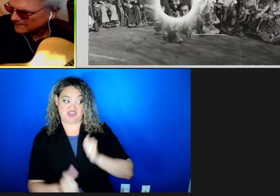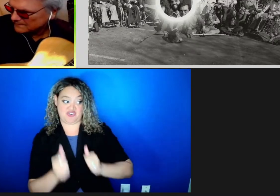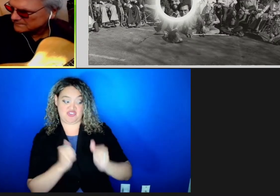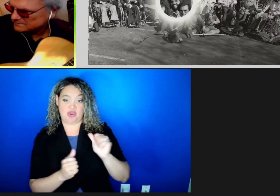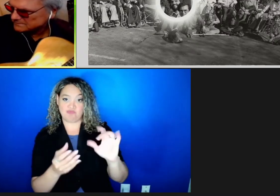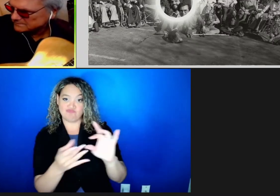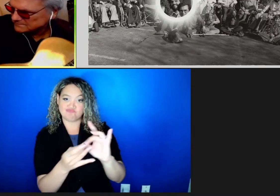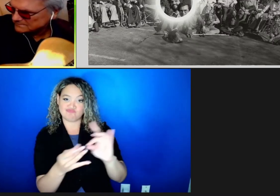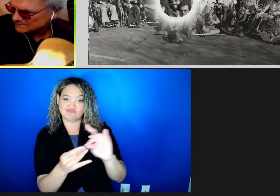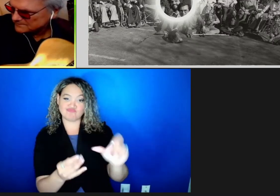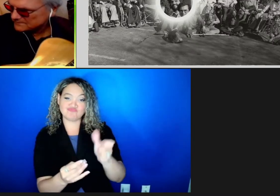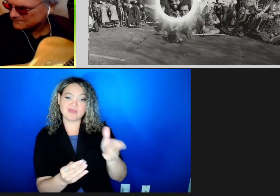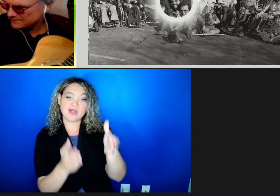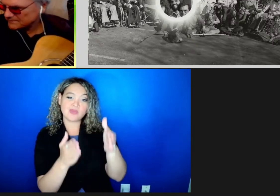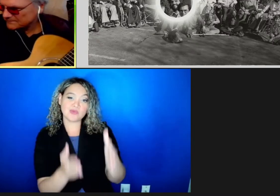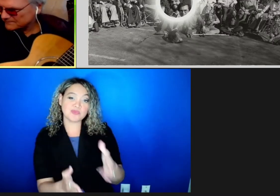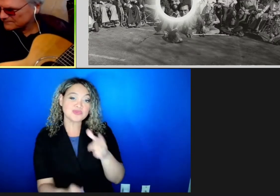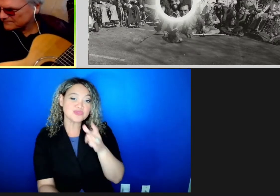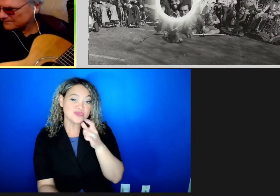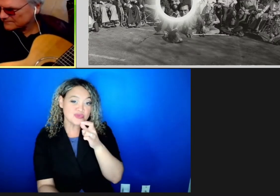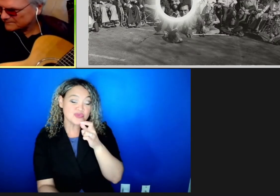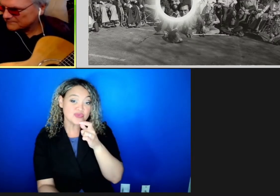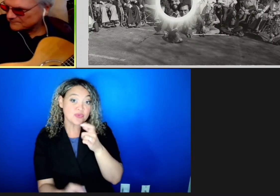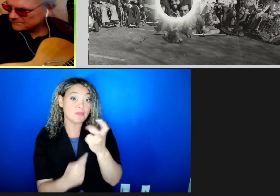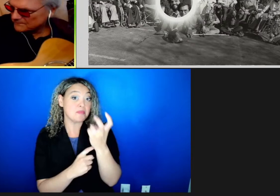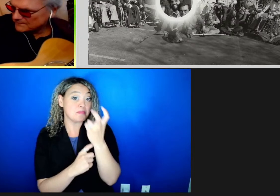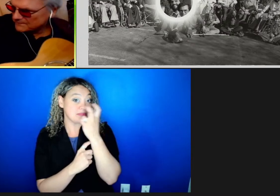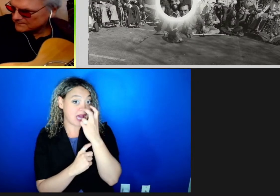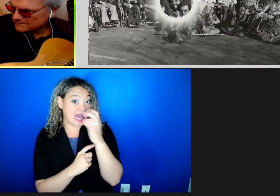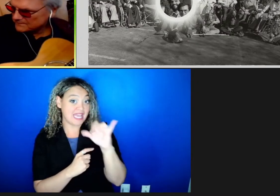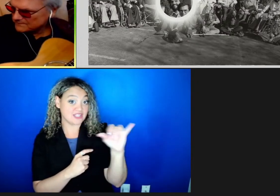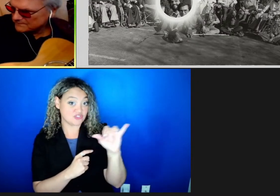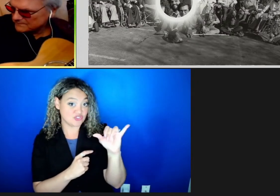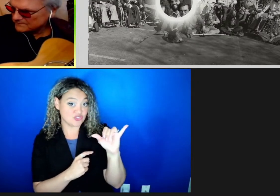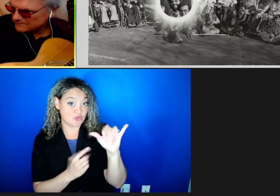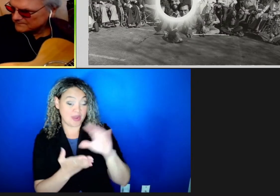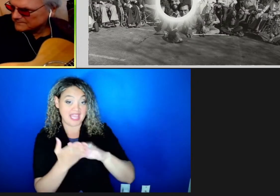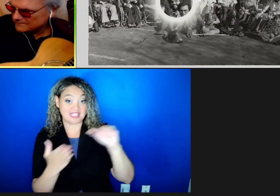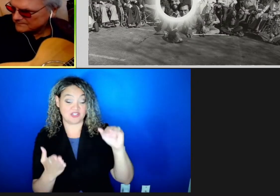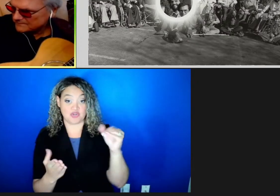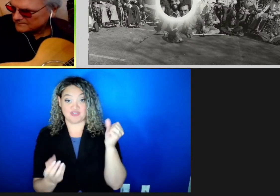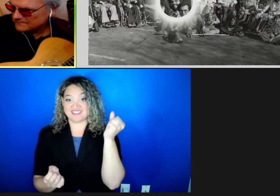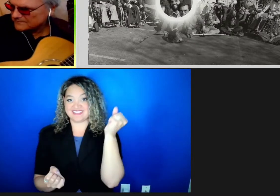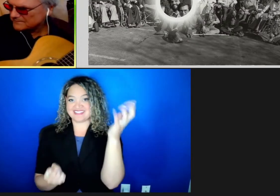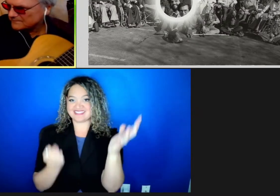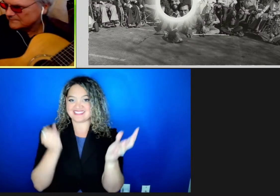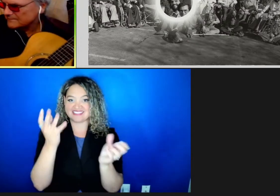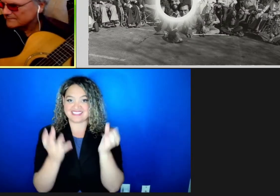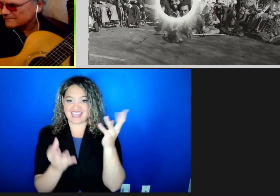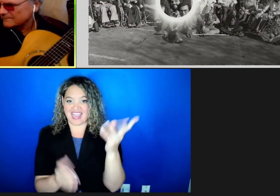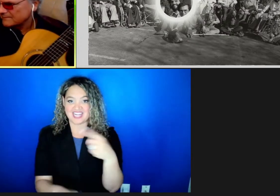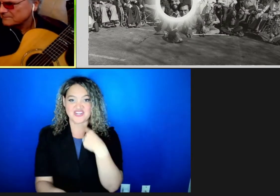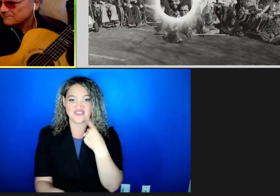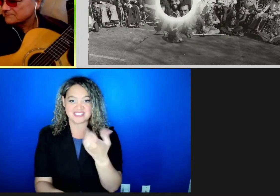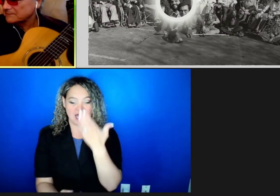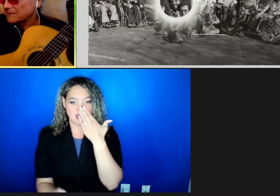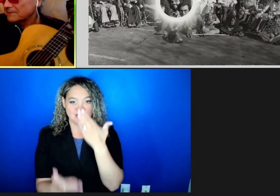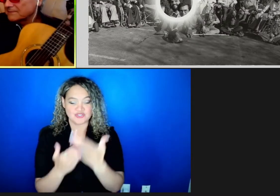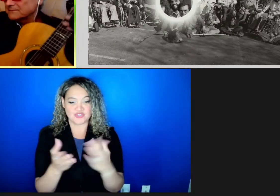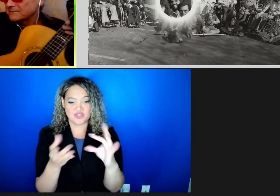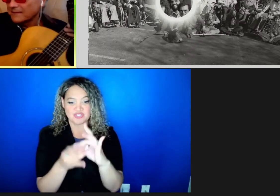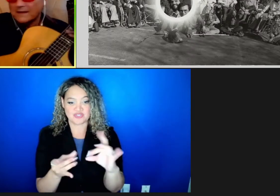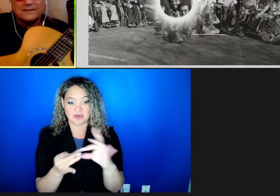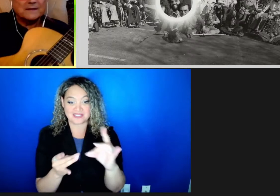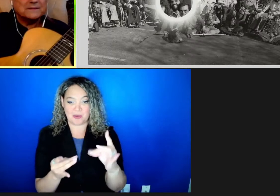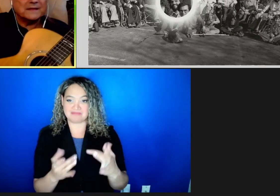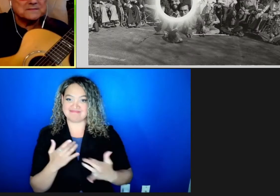about another person that was blind and also learned sign language, and you're going to tell us a great story about her. So we're looking forward